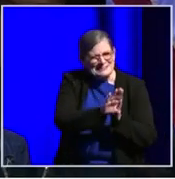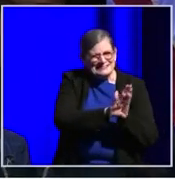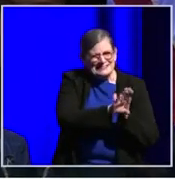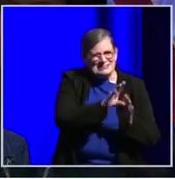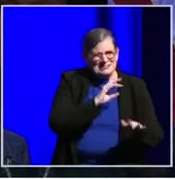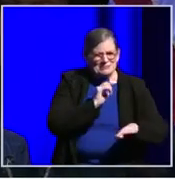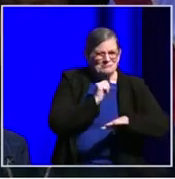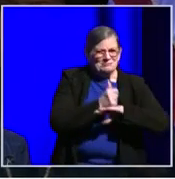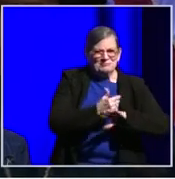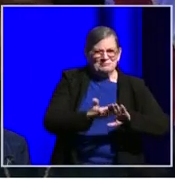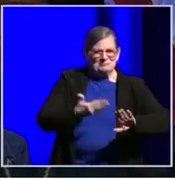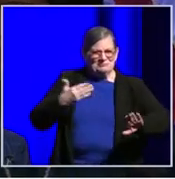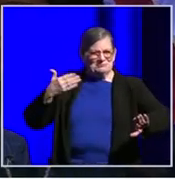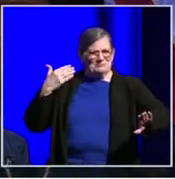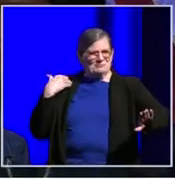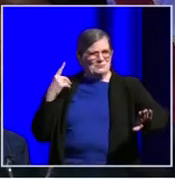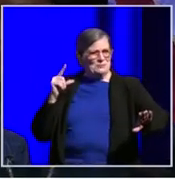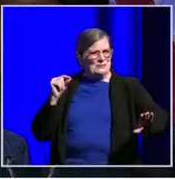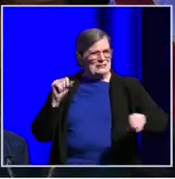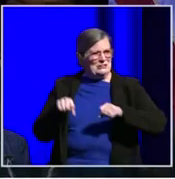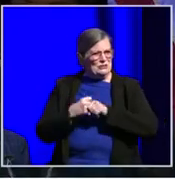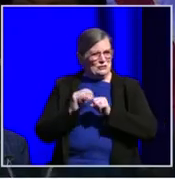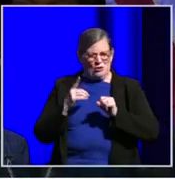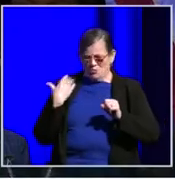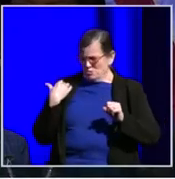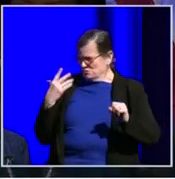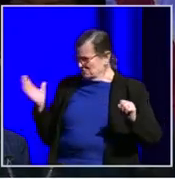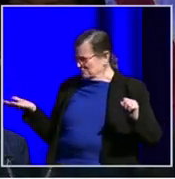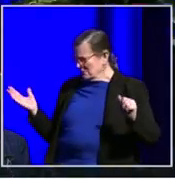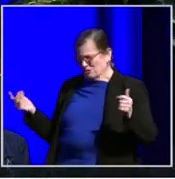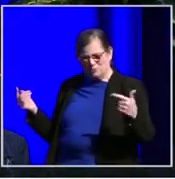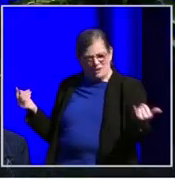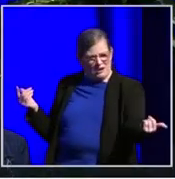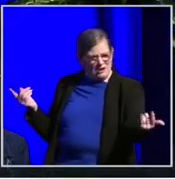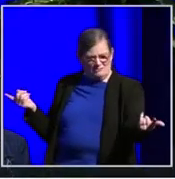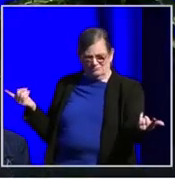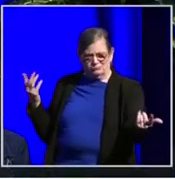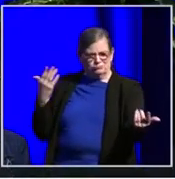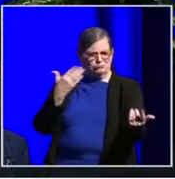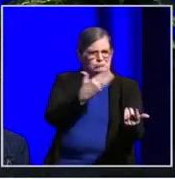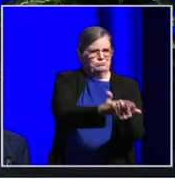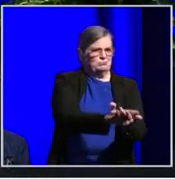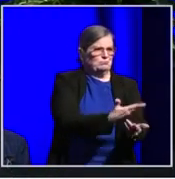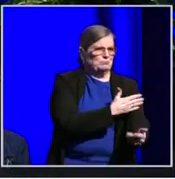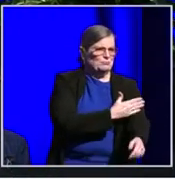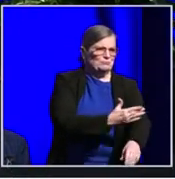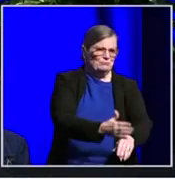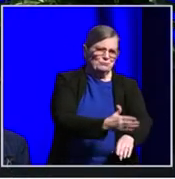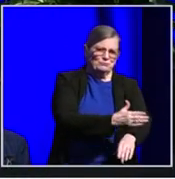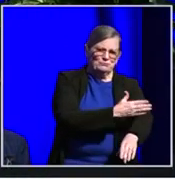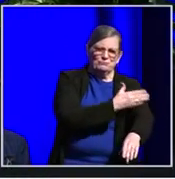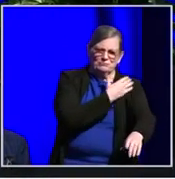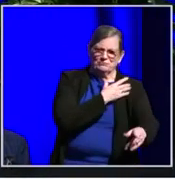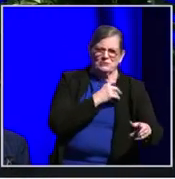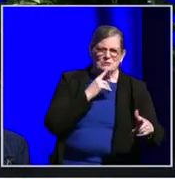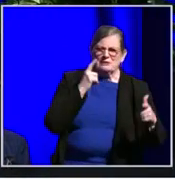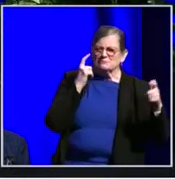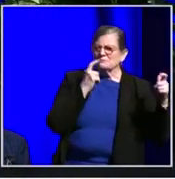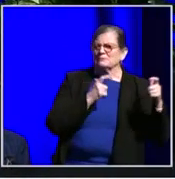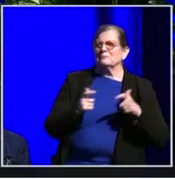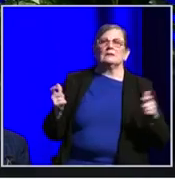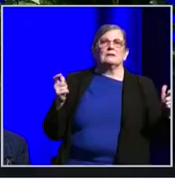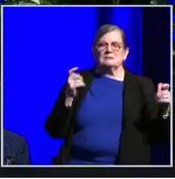love most about Ward 1. We have big plans. Folks are willing to pitch in to make them come together, and we never give